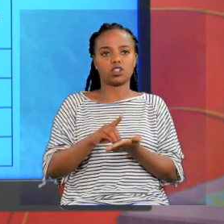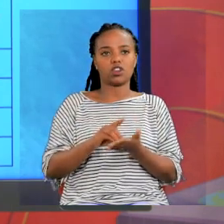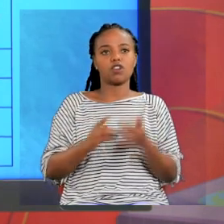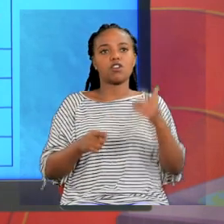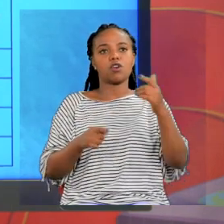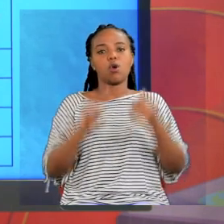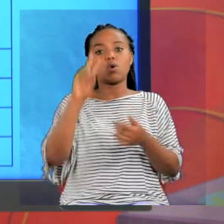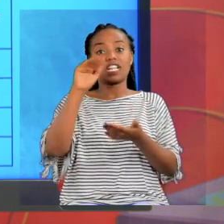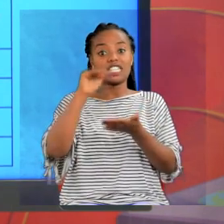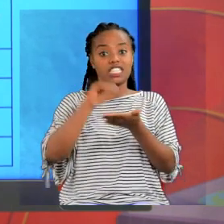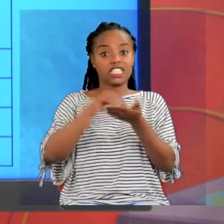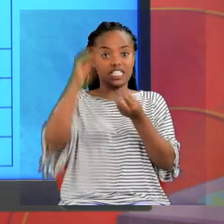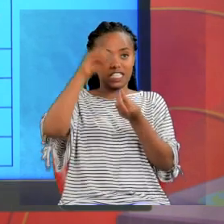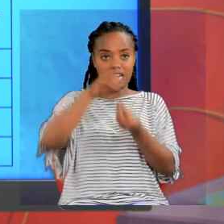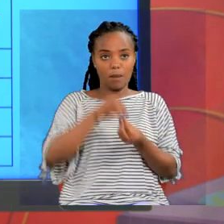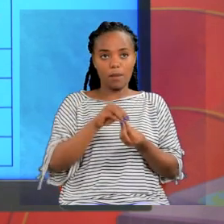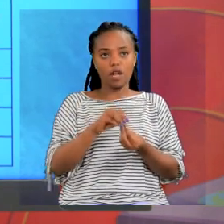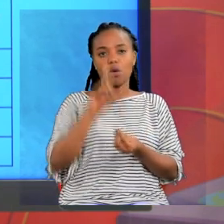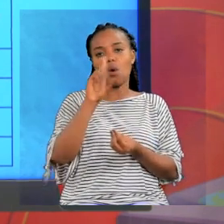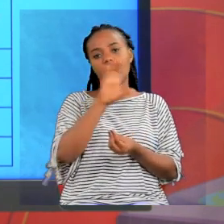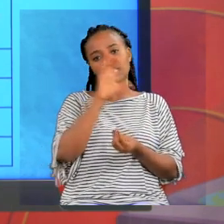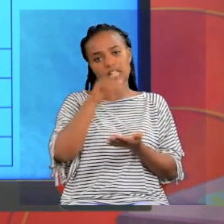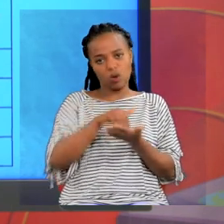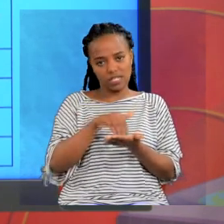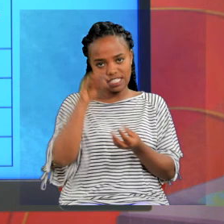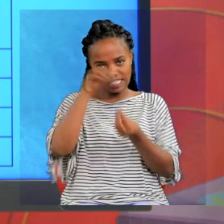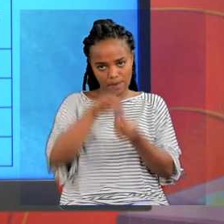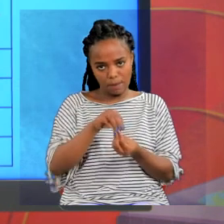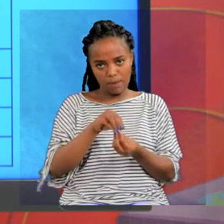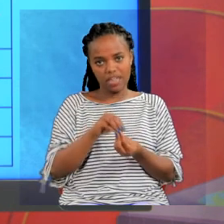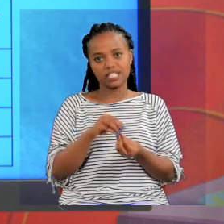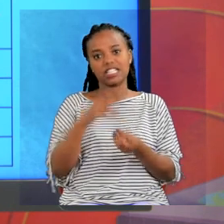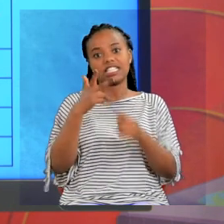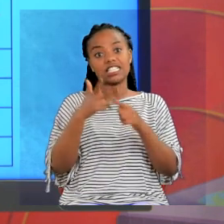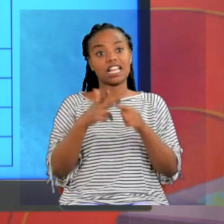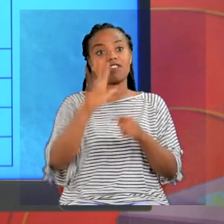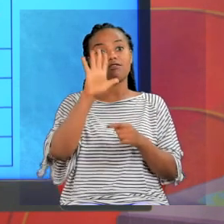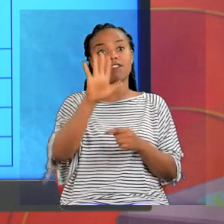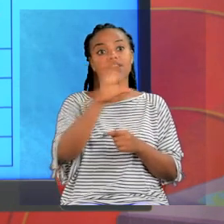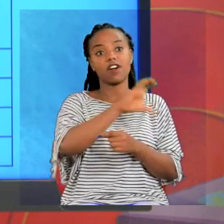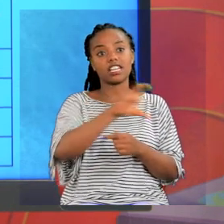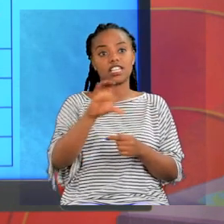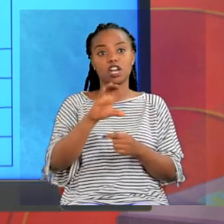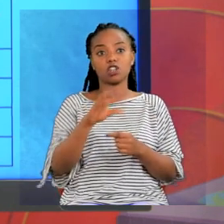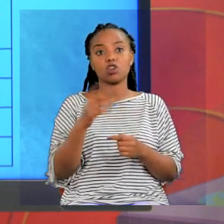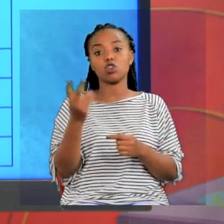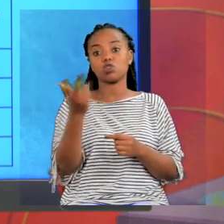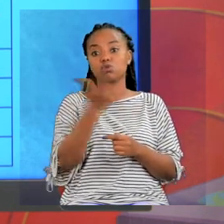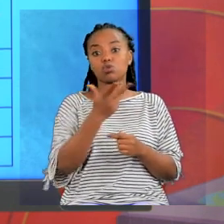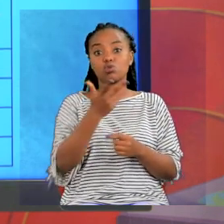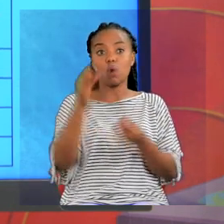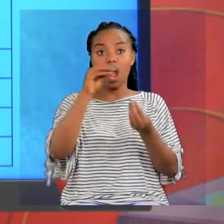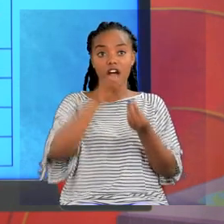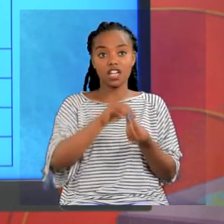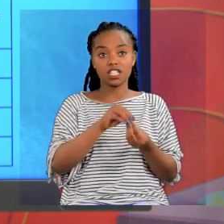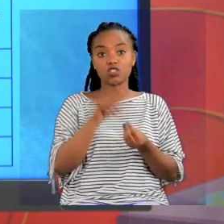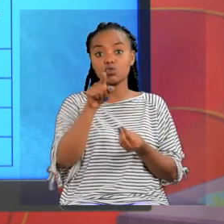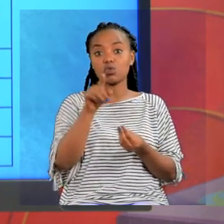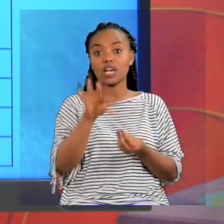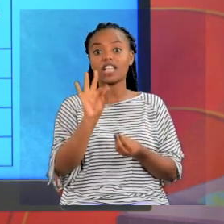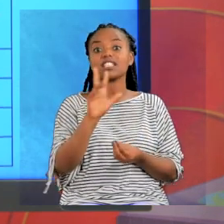year depreciation is 2,000, second 1,000, third it is 500. So when you add this, you